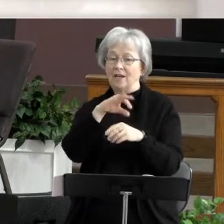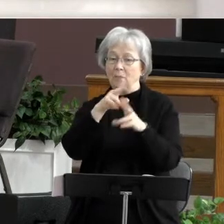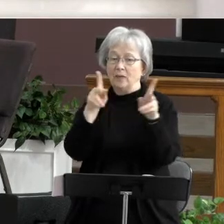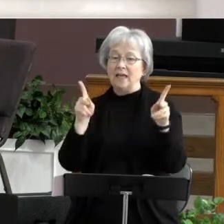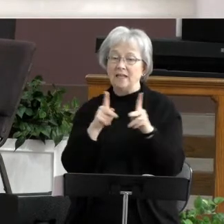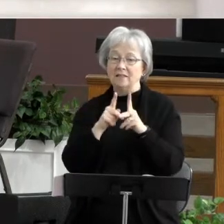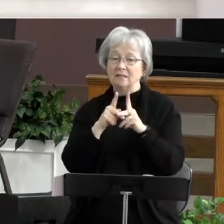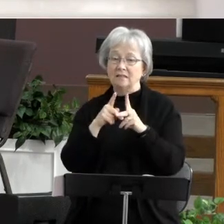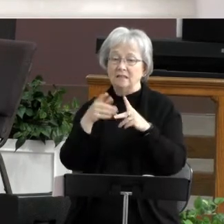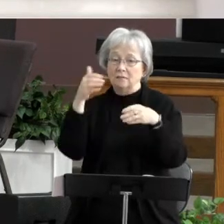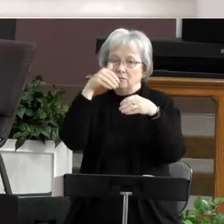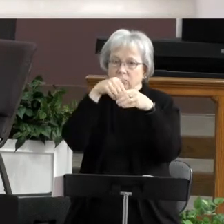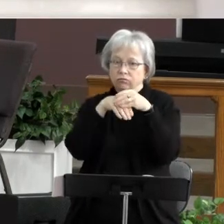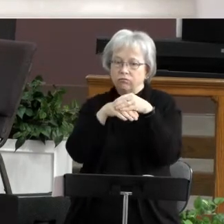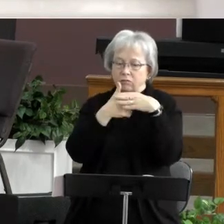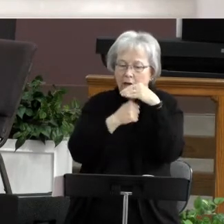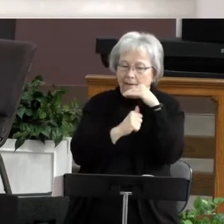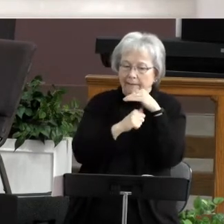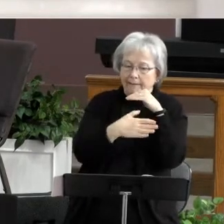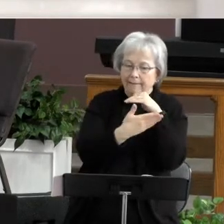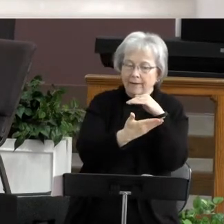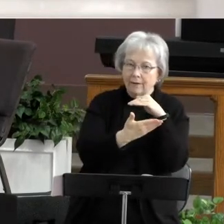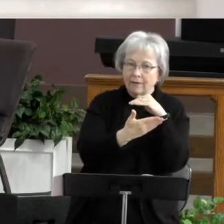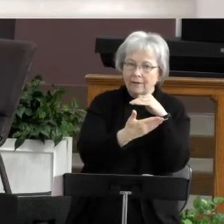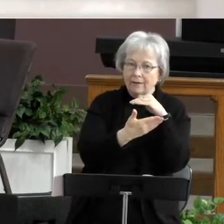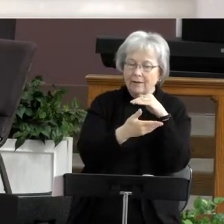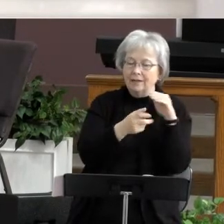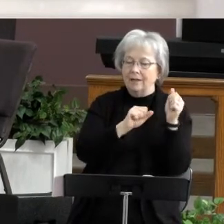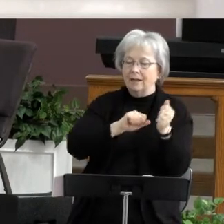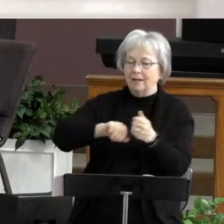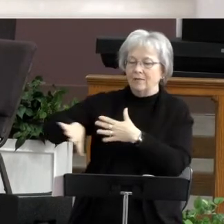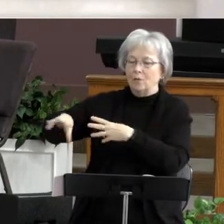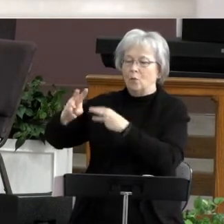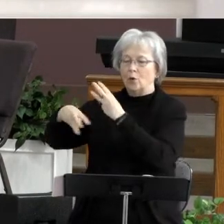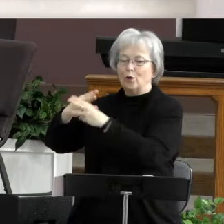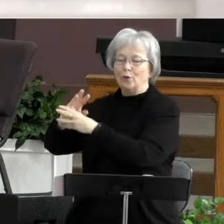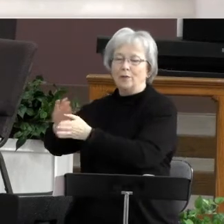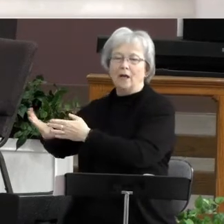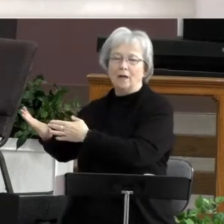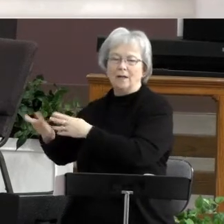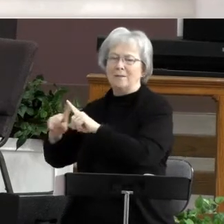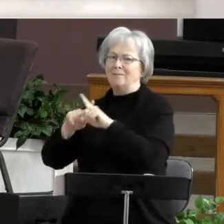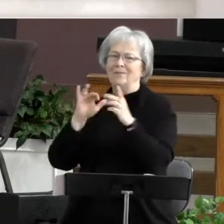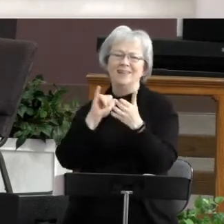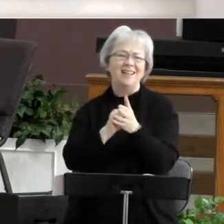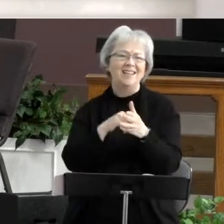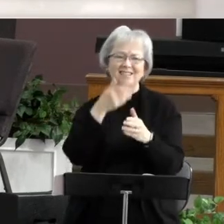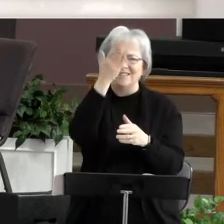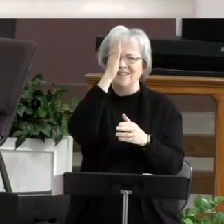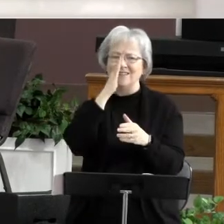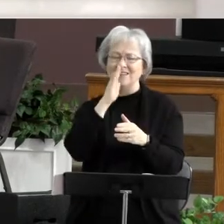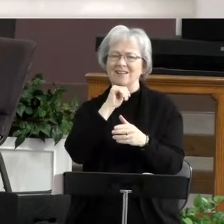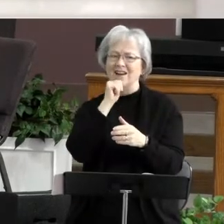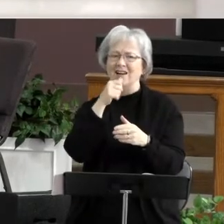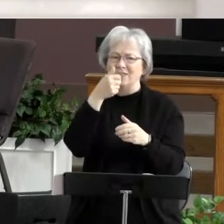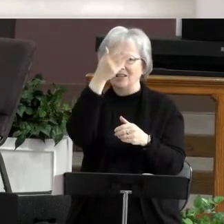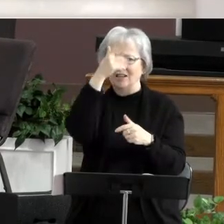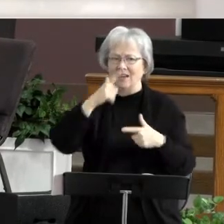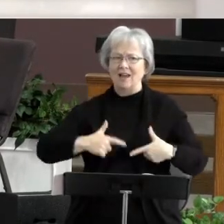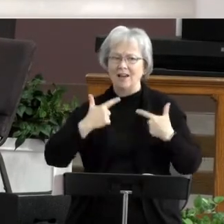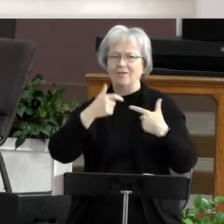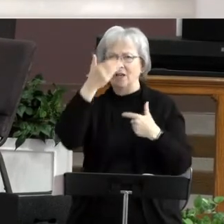totally behind. And that's not life. That's not the life that God has for us, a full and